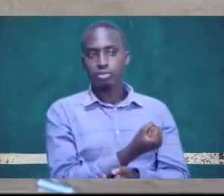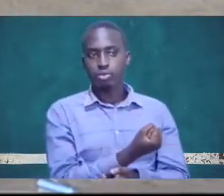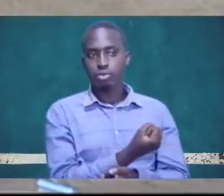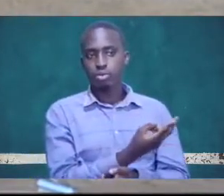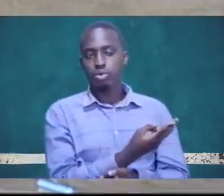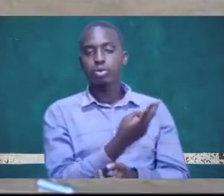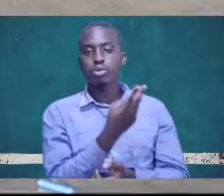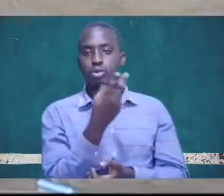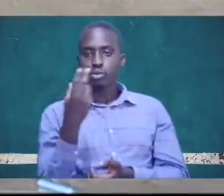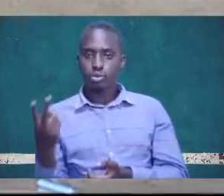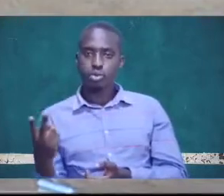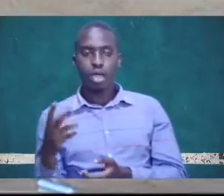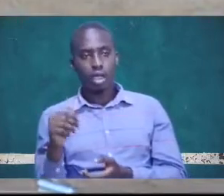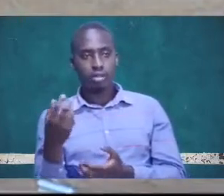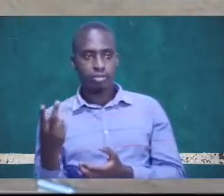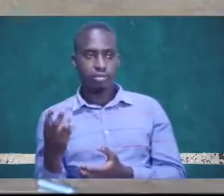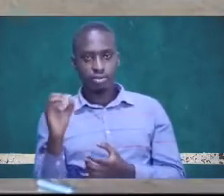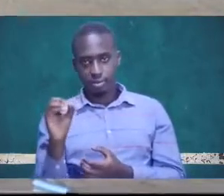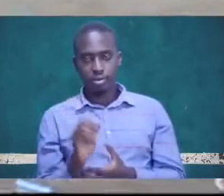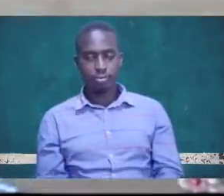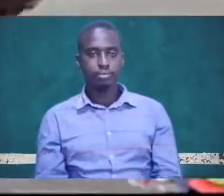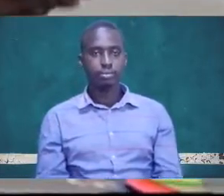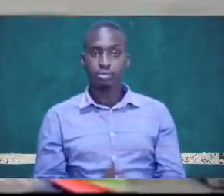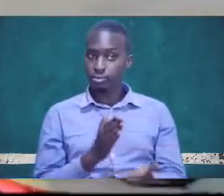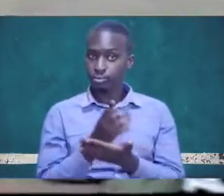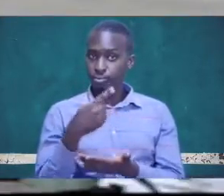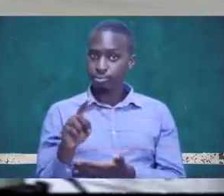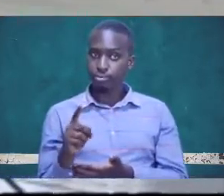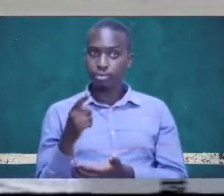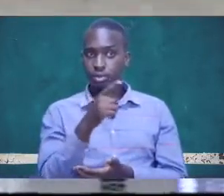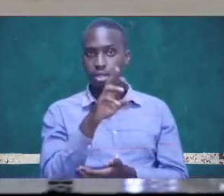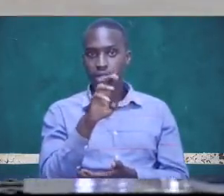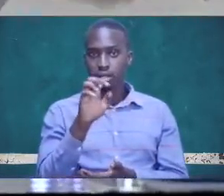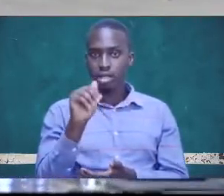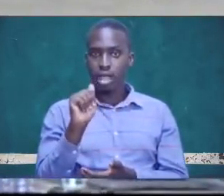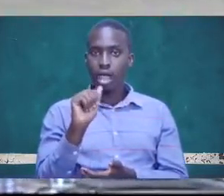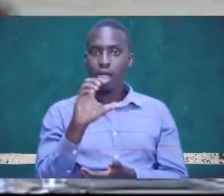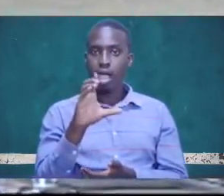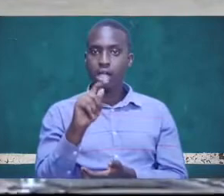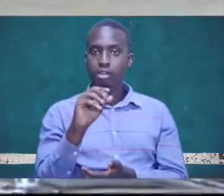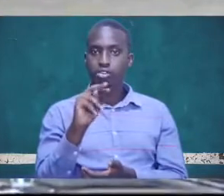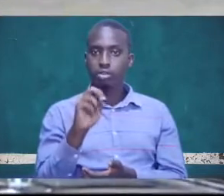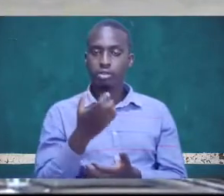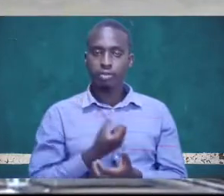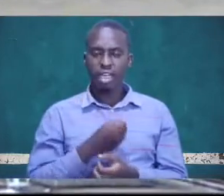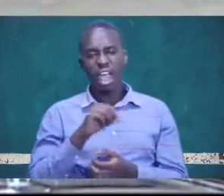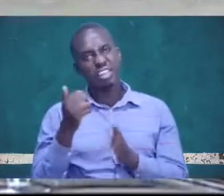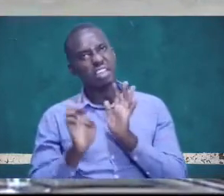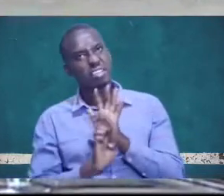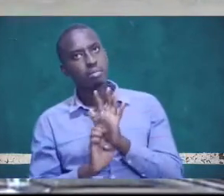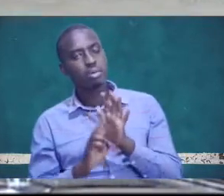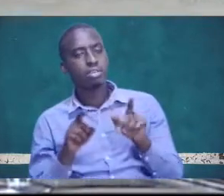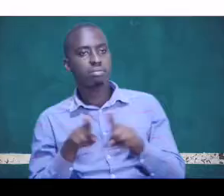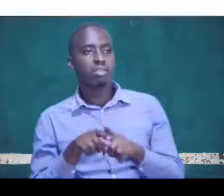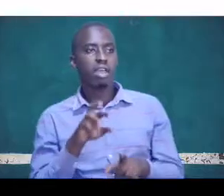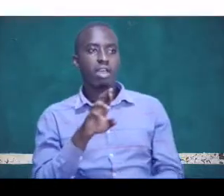and there is 2, there is 0, right? That is a reaction that we have. And there are some other examples of the